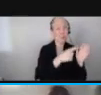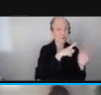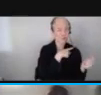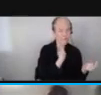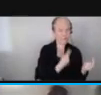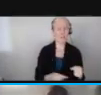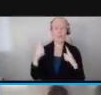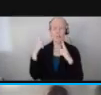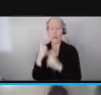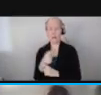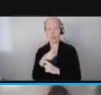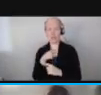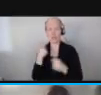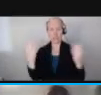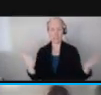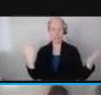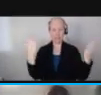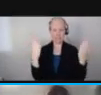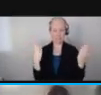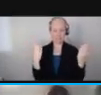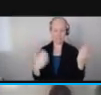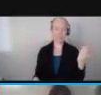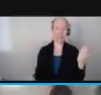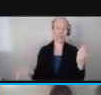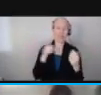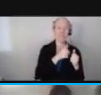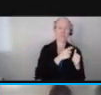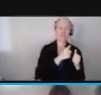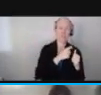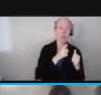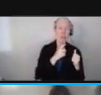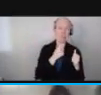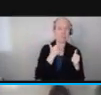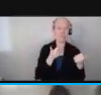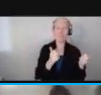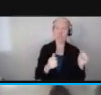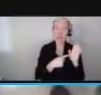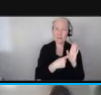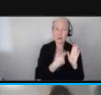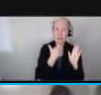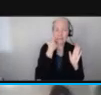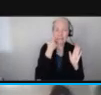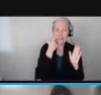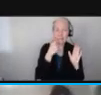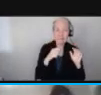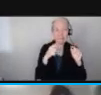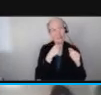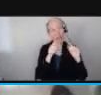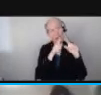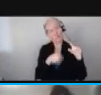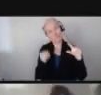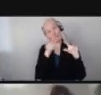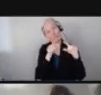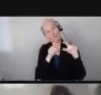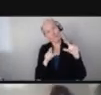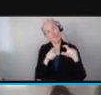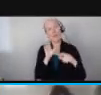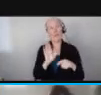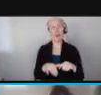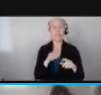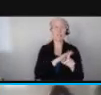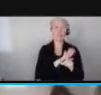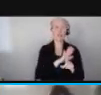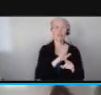risk. And the exposure to ionizing radiation that I tried to show on the previous slide is actually an injury that could